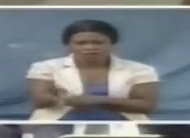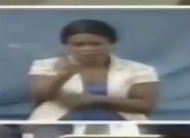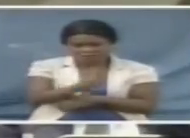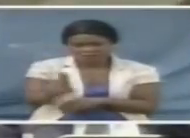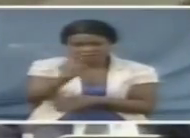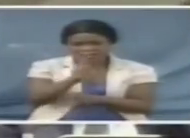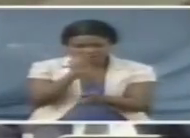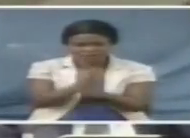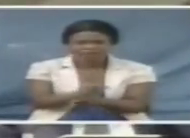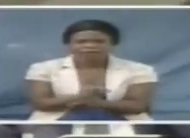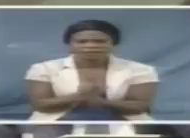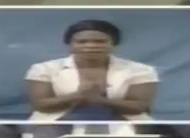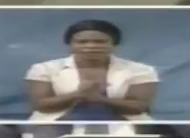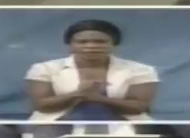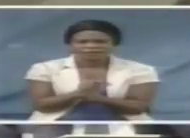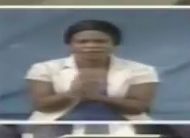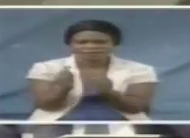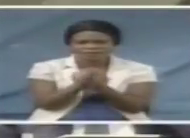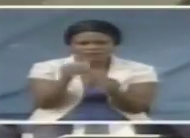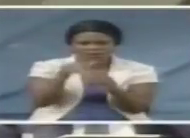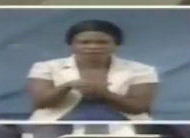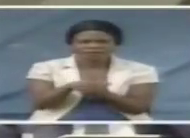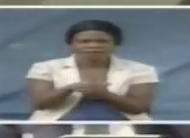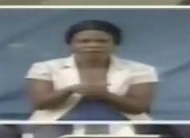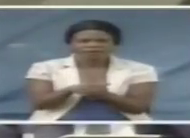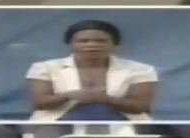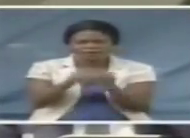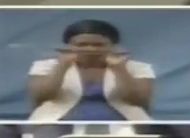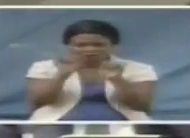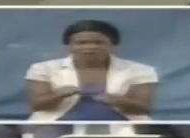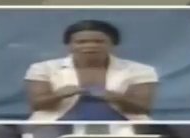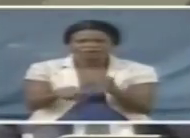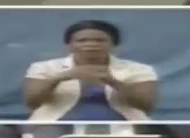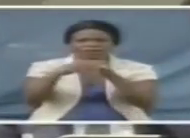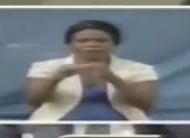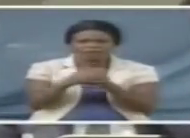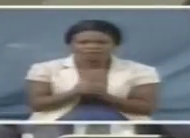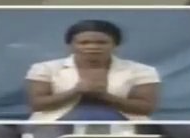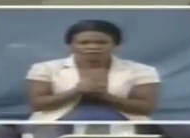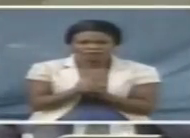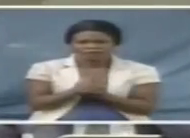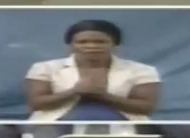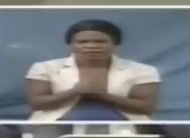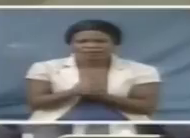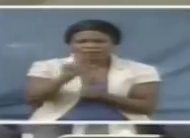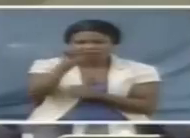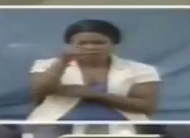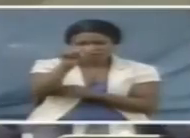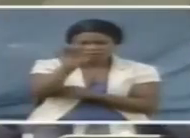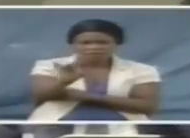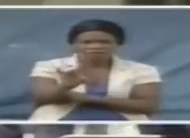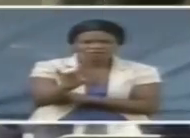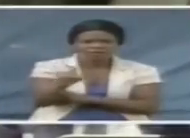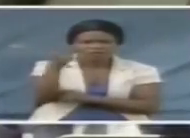policies that ensure that expenditure is maintained within affordable levels.